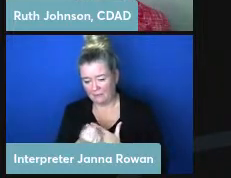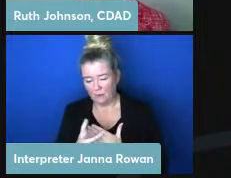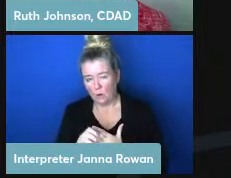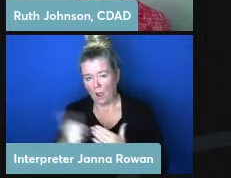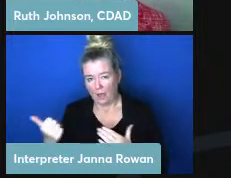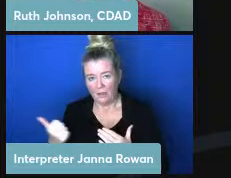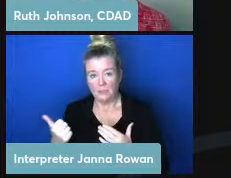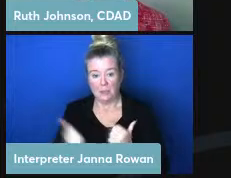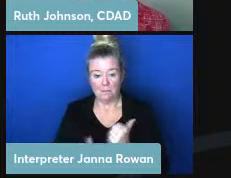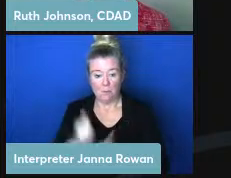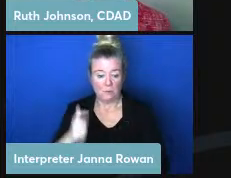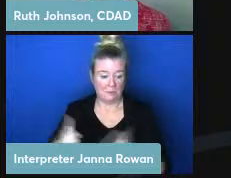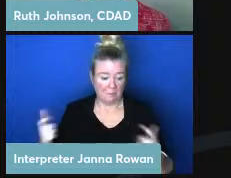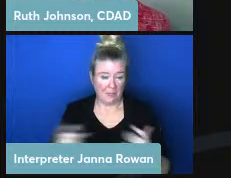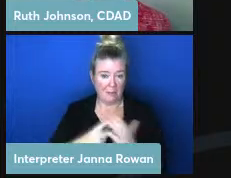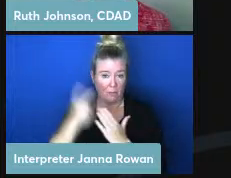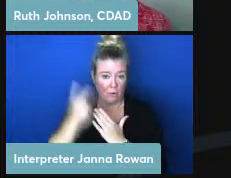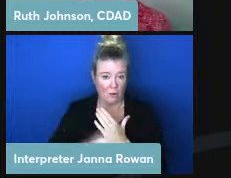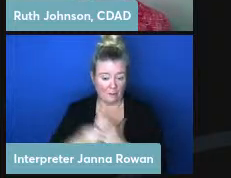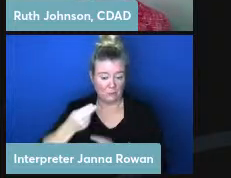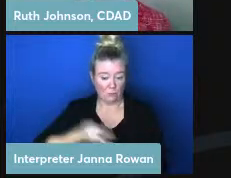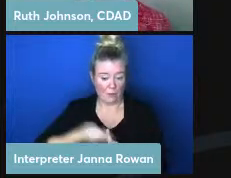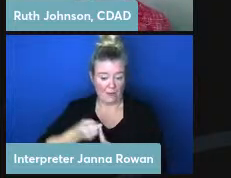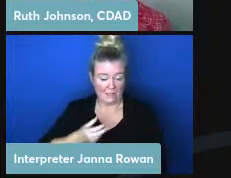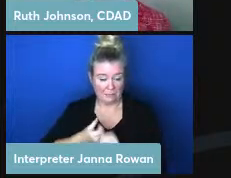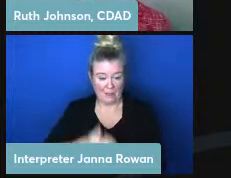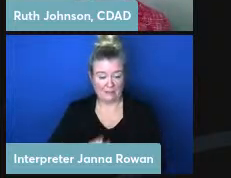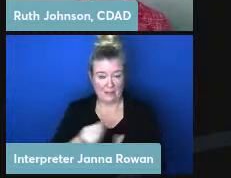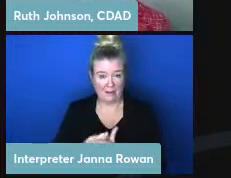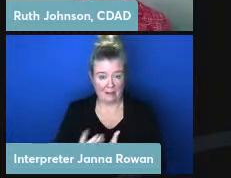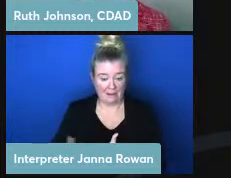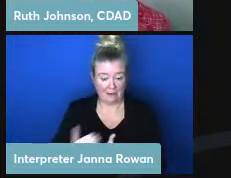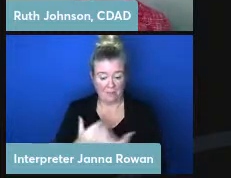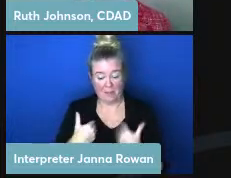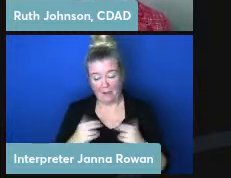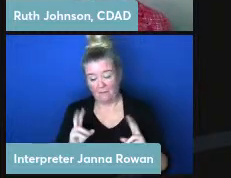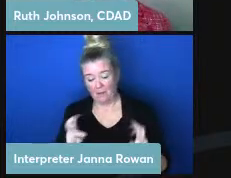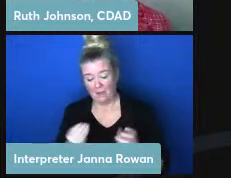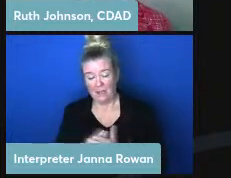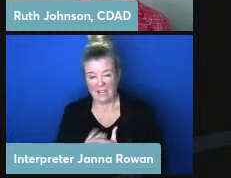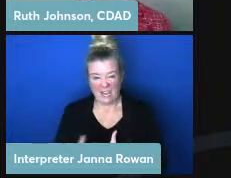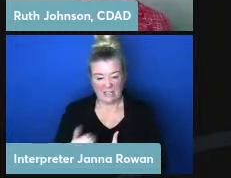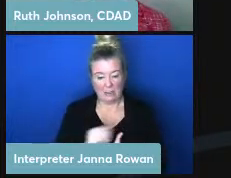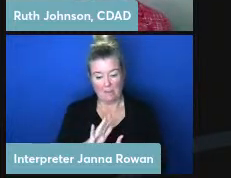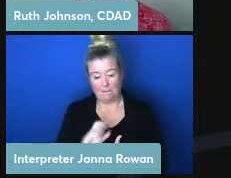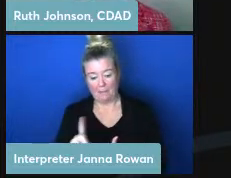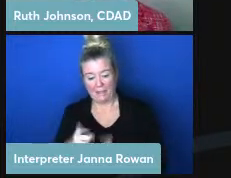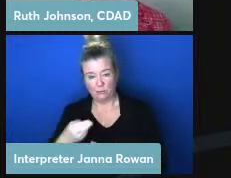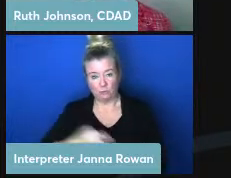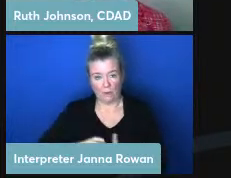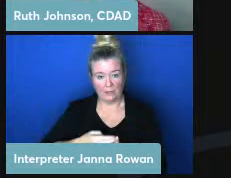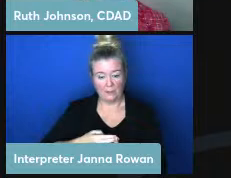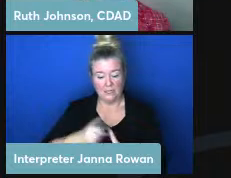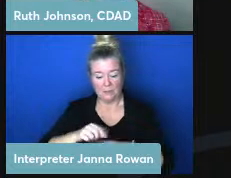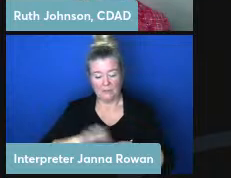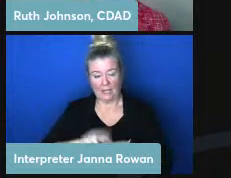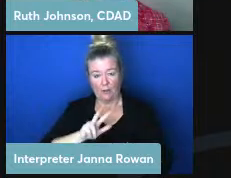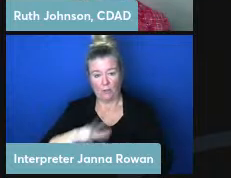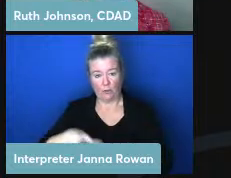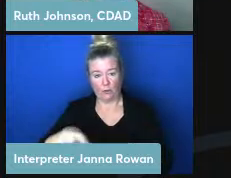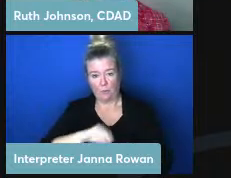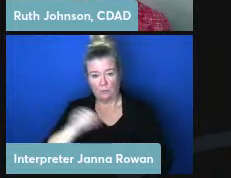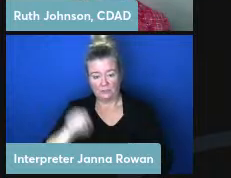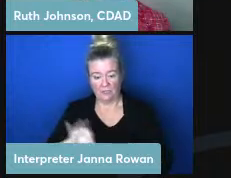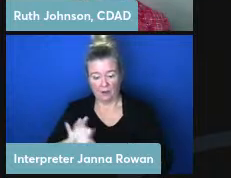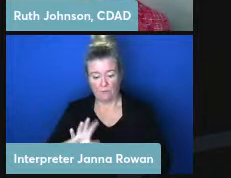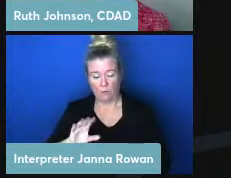most of these programs, the rent is based on income. They have so-called income-based rents. So rents are based on 30% of a household's